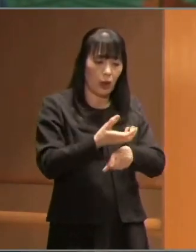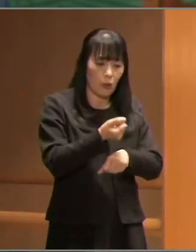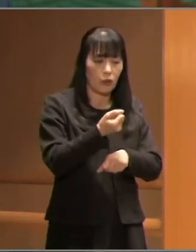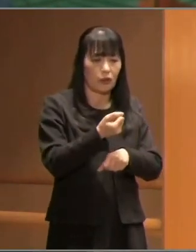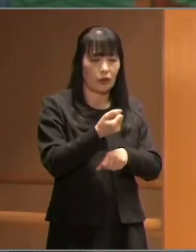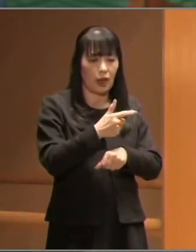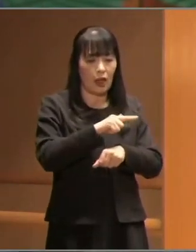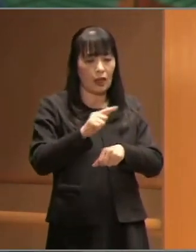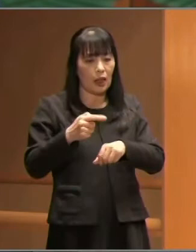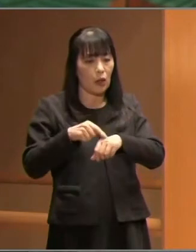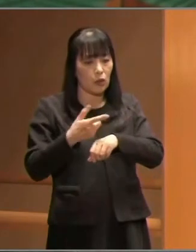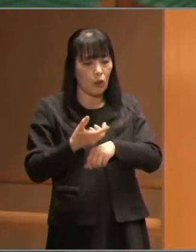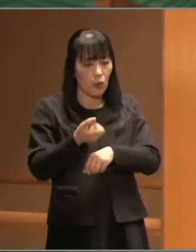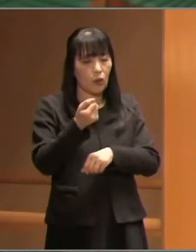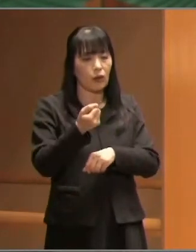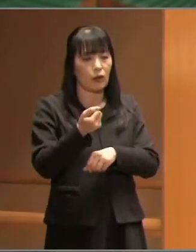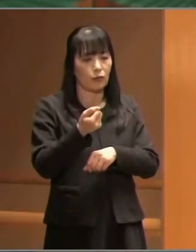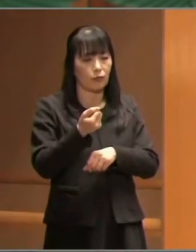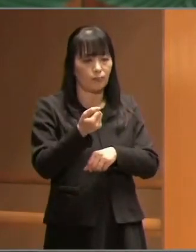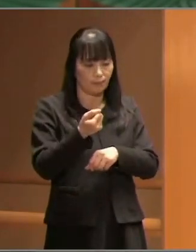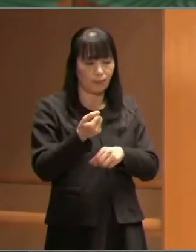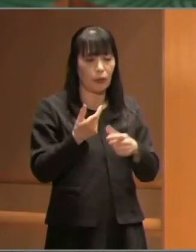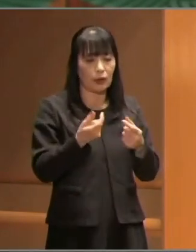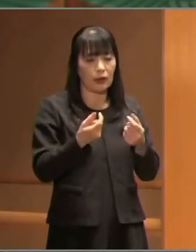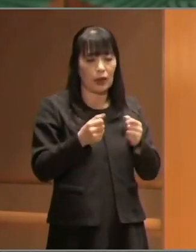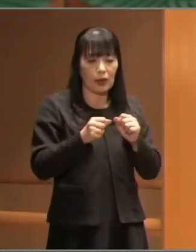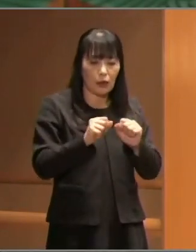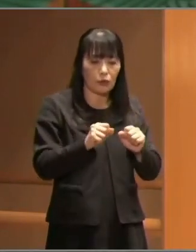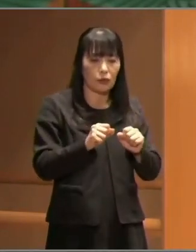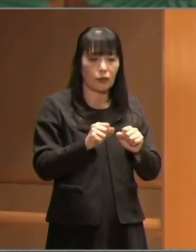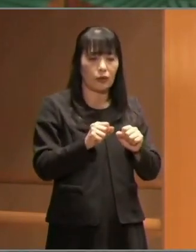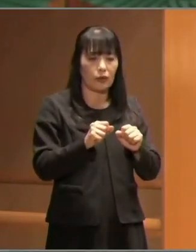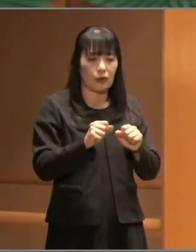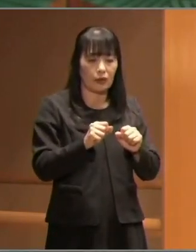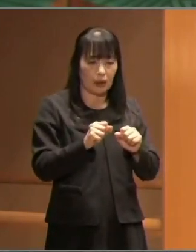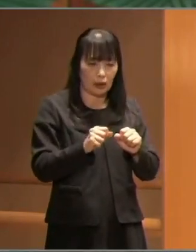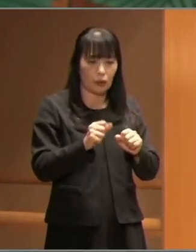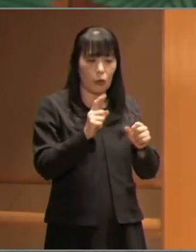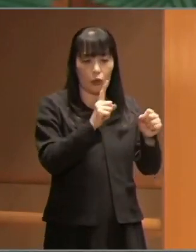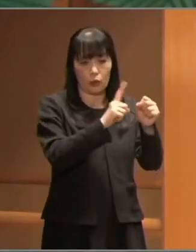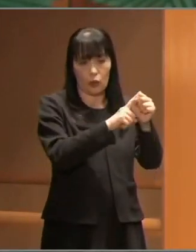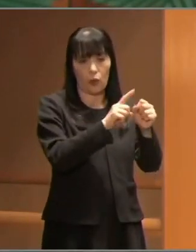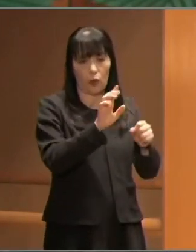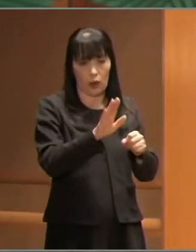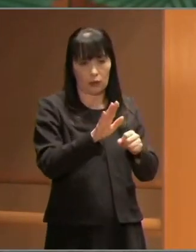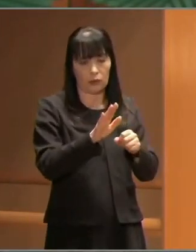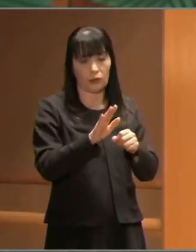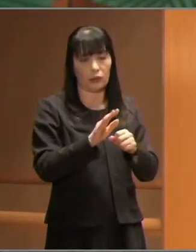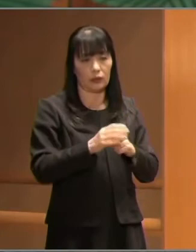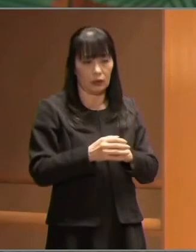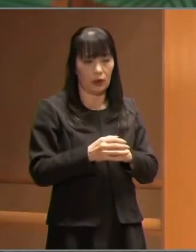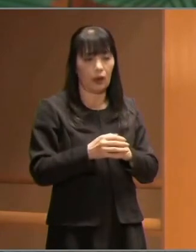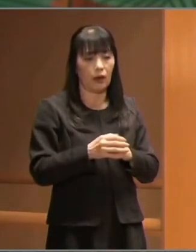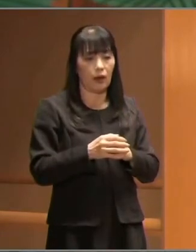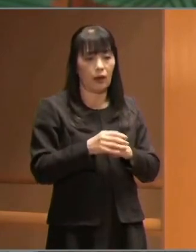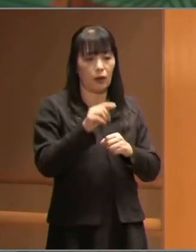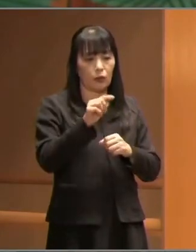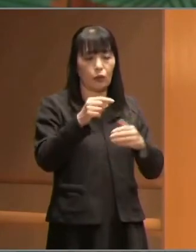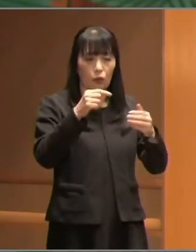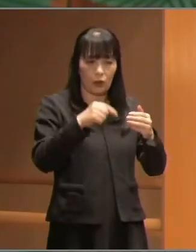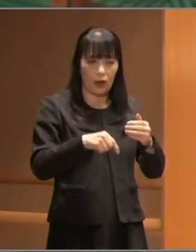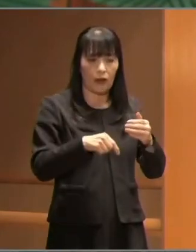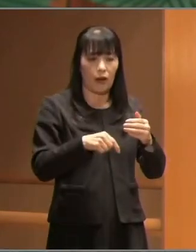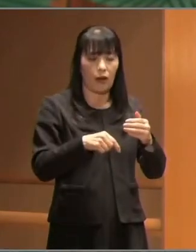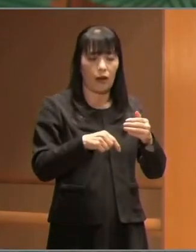to progress. We are living in that kind of destiny. Then if we have to progress in any